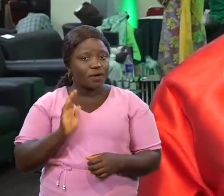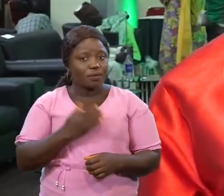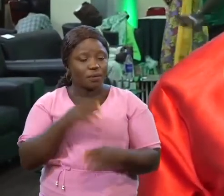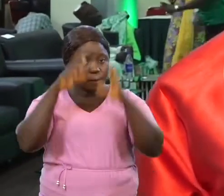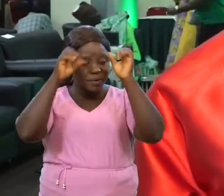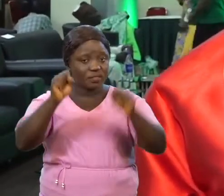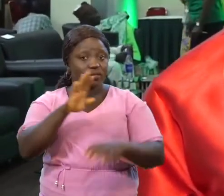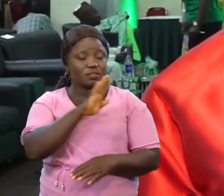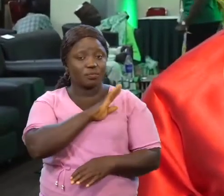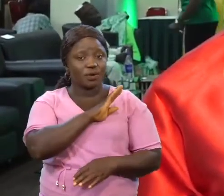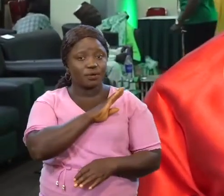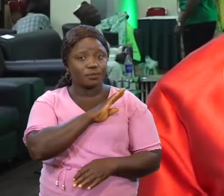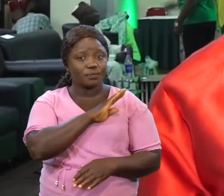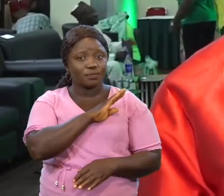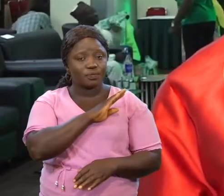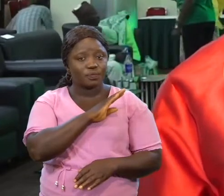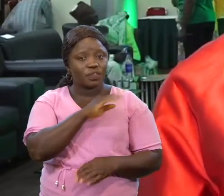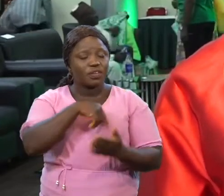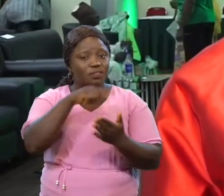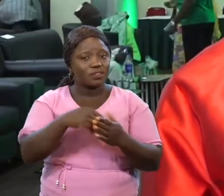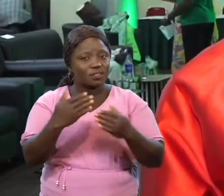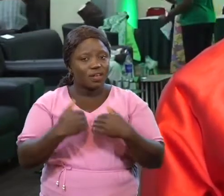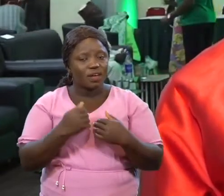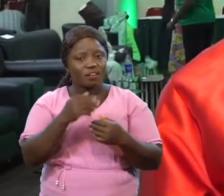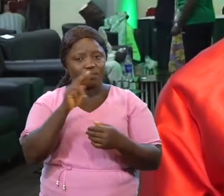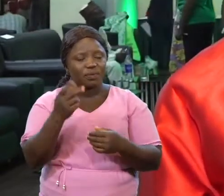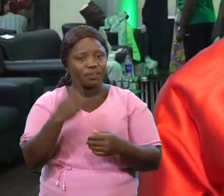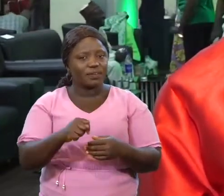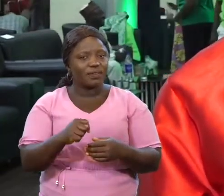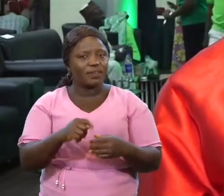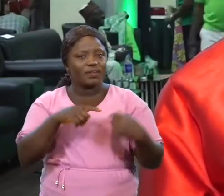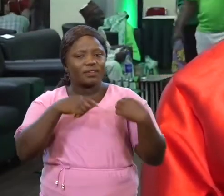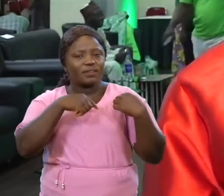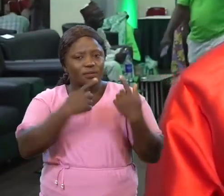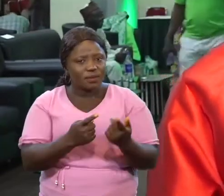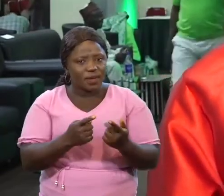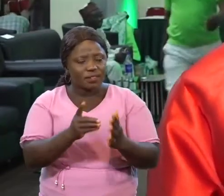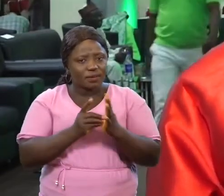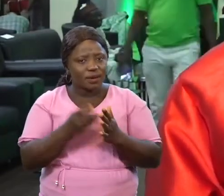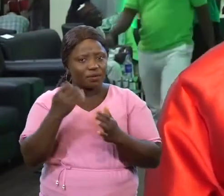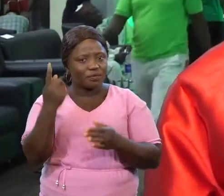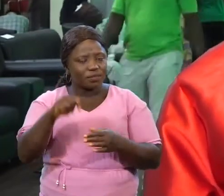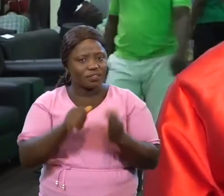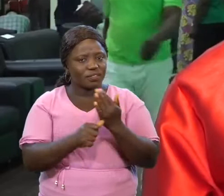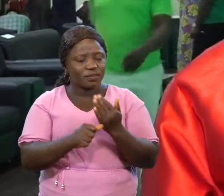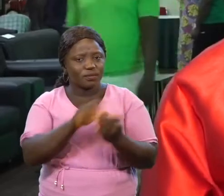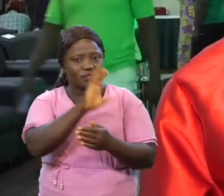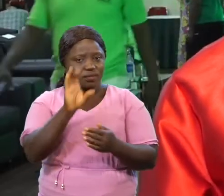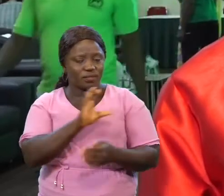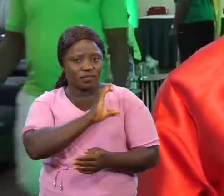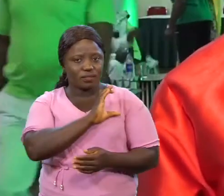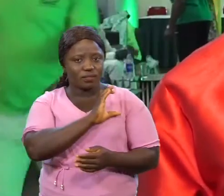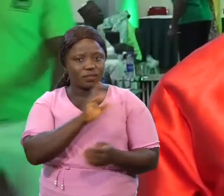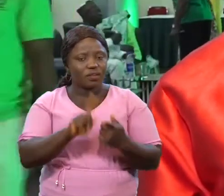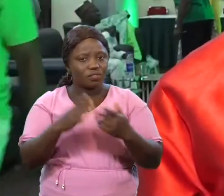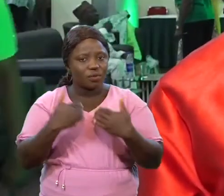Commander-in-Chief, President Muhammadu Buhari. These have been the high cry of senior citizens for a long time. To